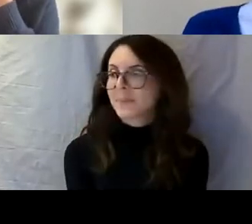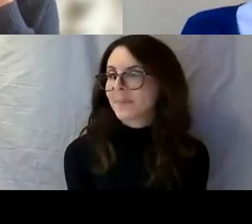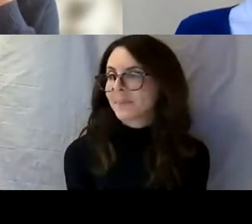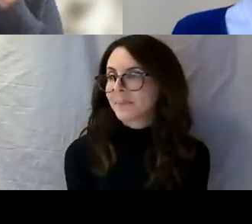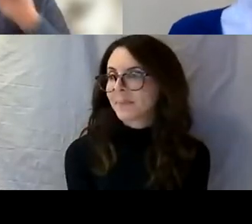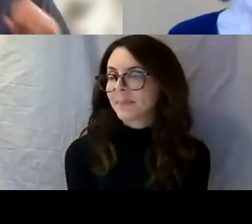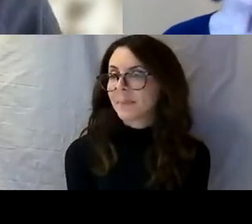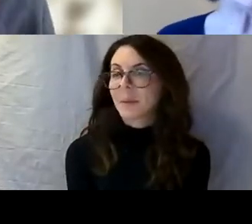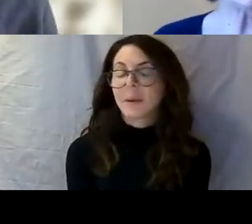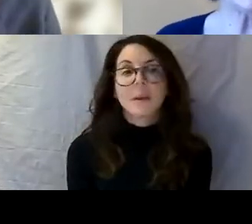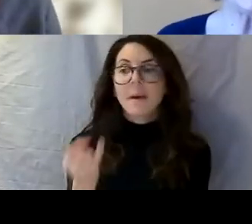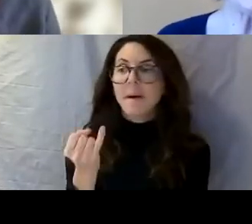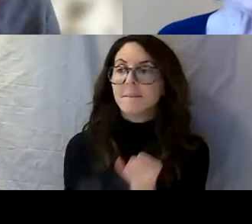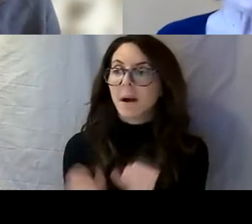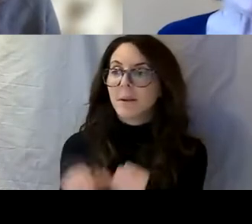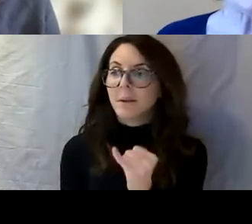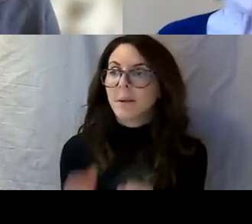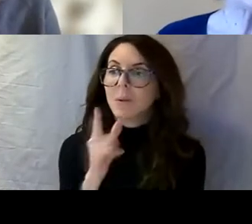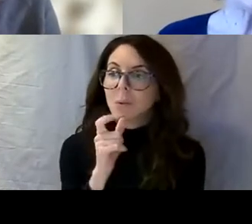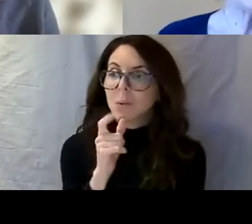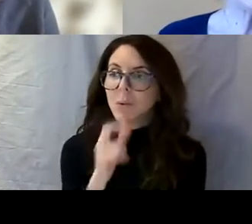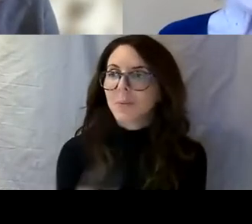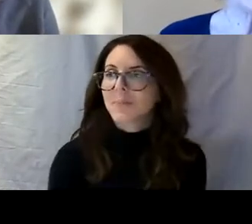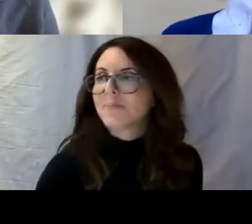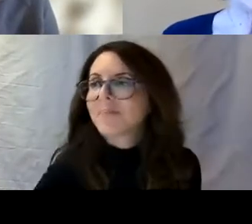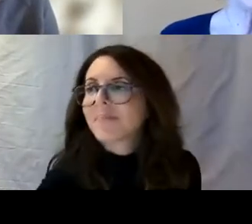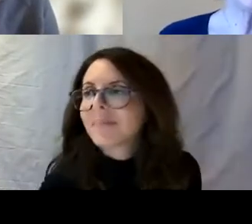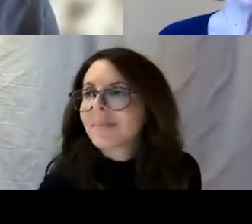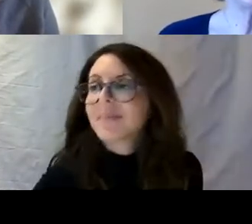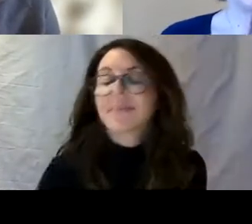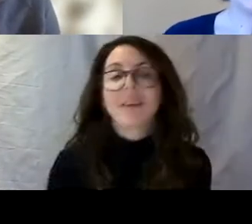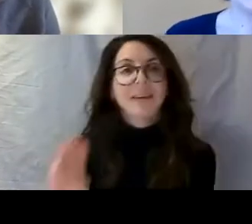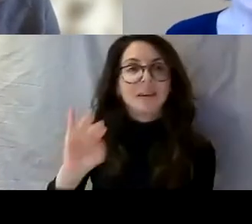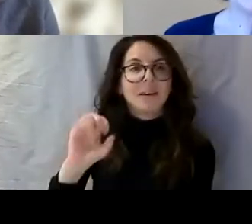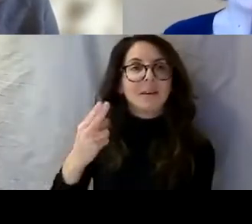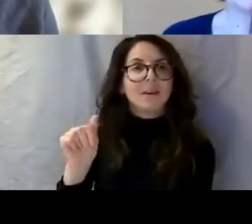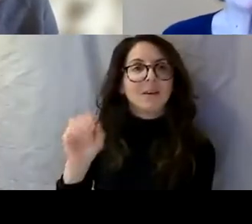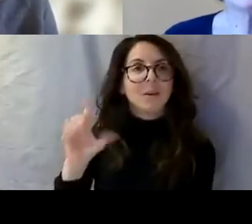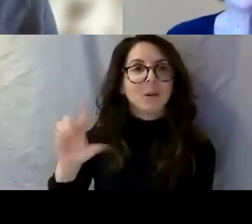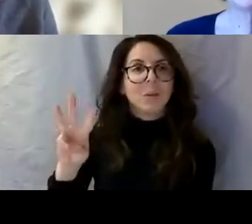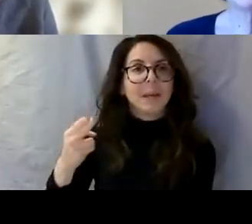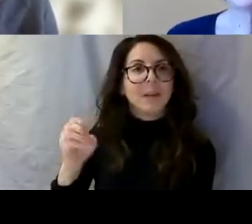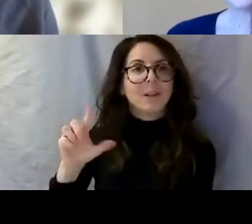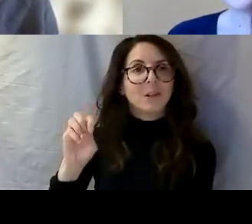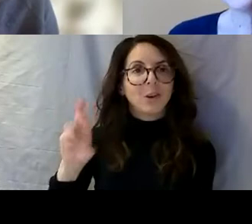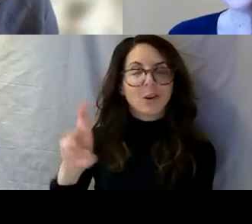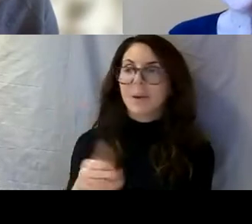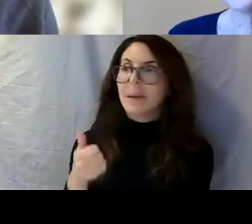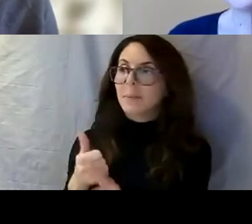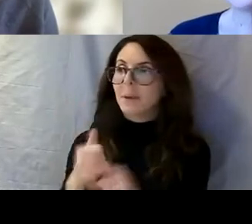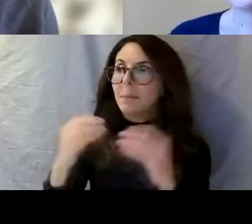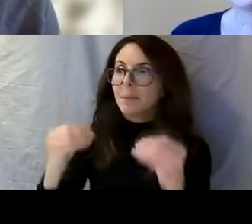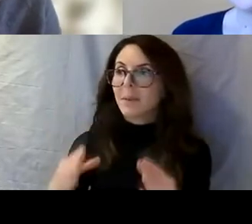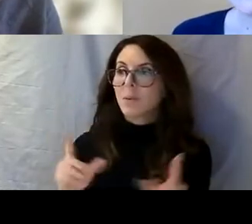So our final panelists, last but not least, Michael Wheeler, who is an assistant professor at Queen's